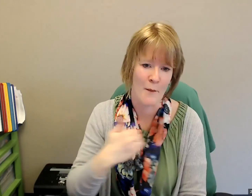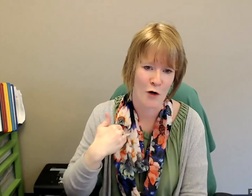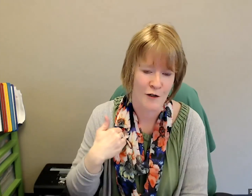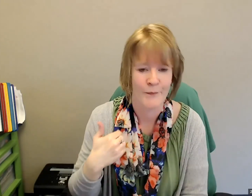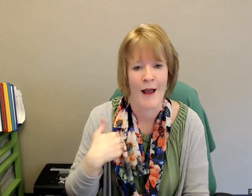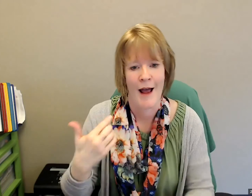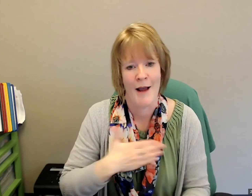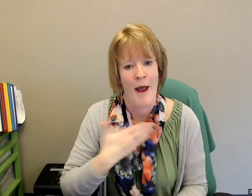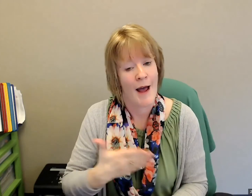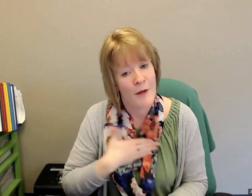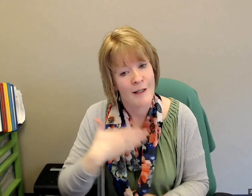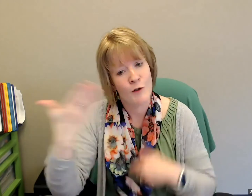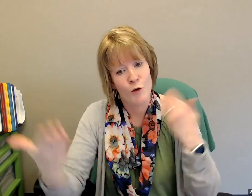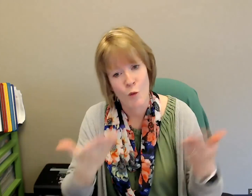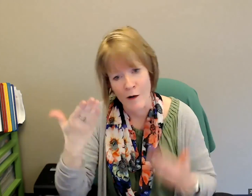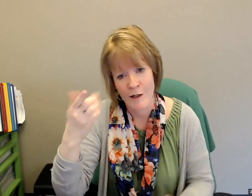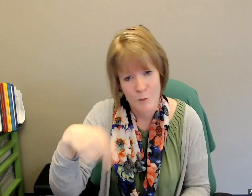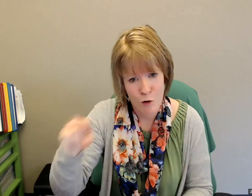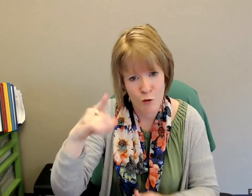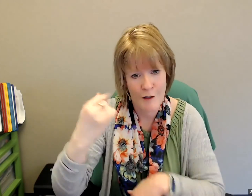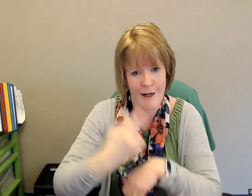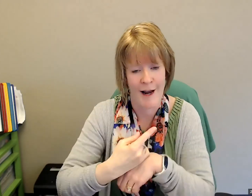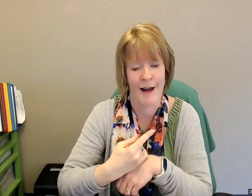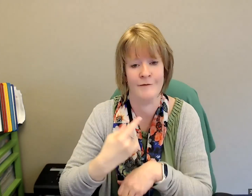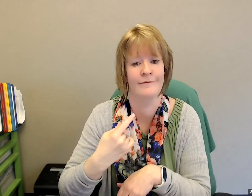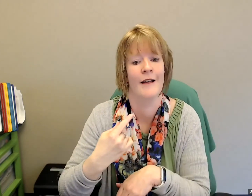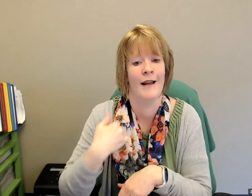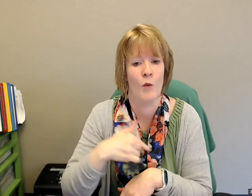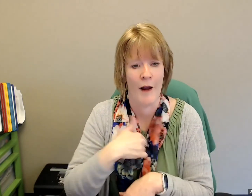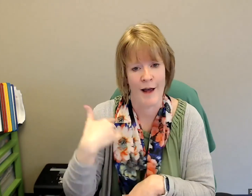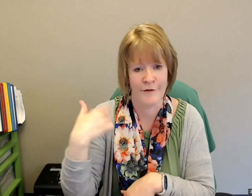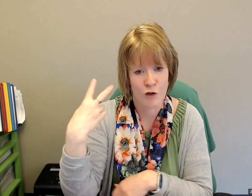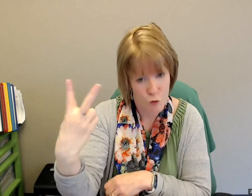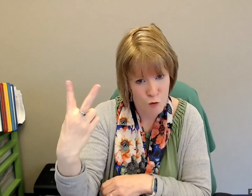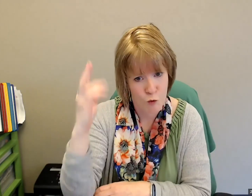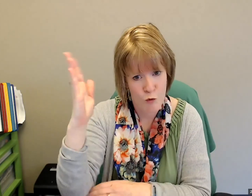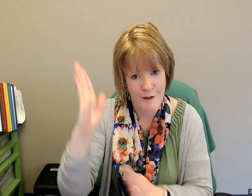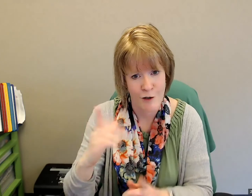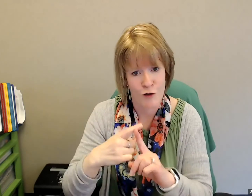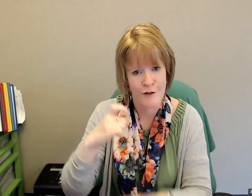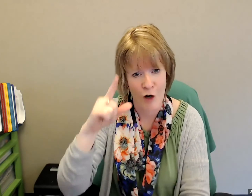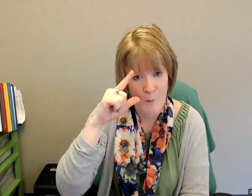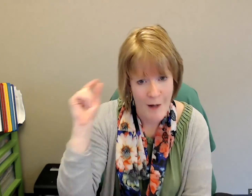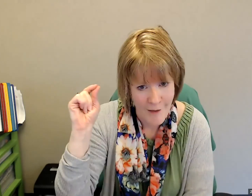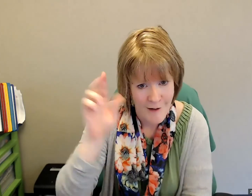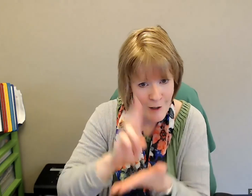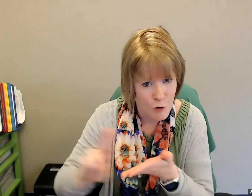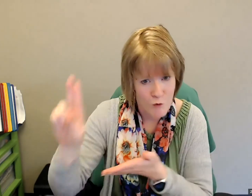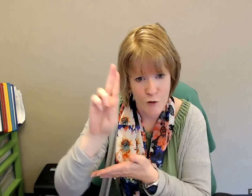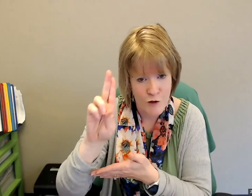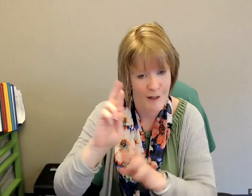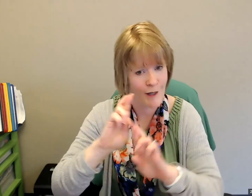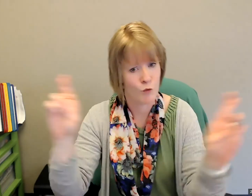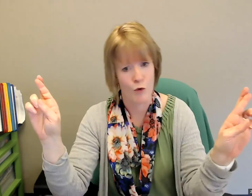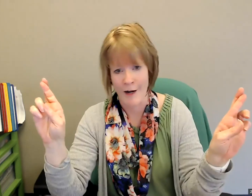and I'm a board member at CEASD. I wanted to welcome you all today. We do have two presenters